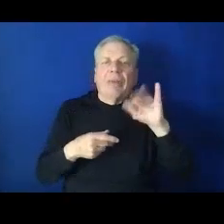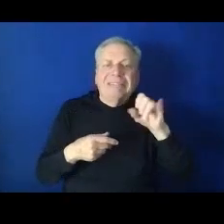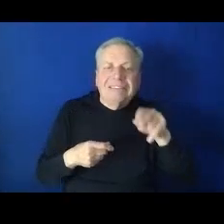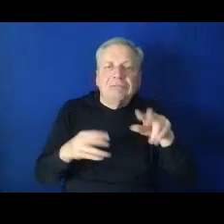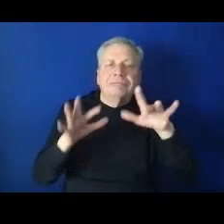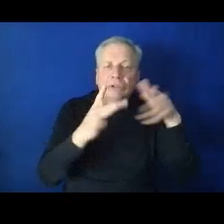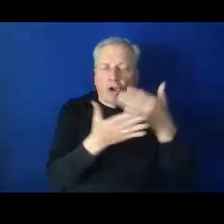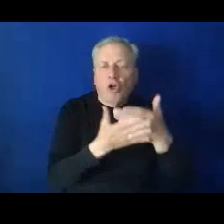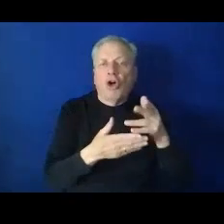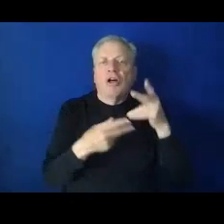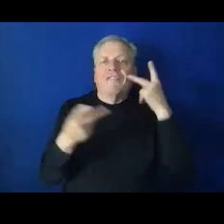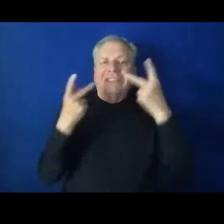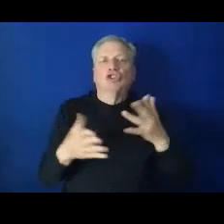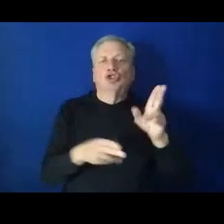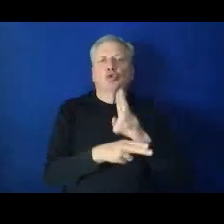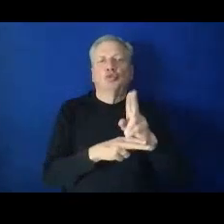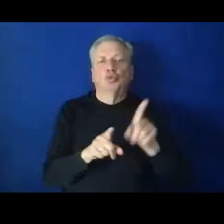use.